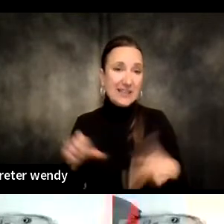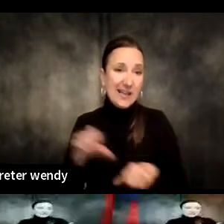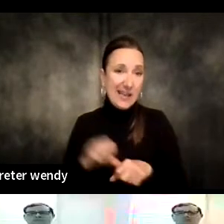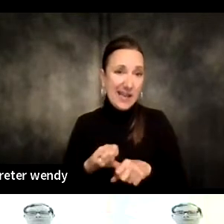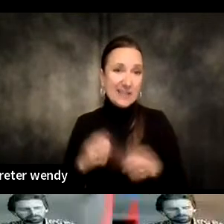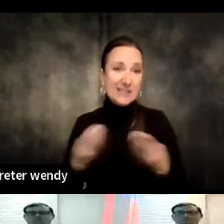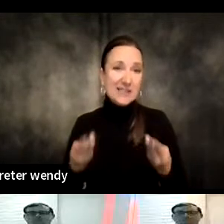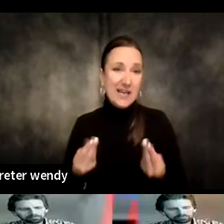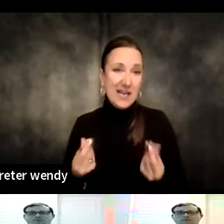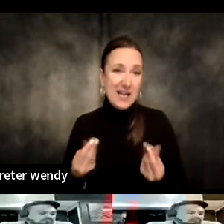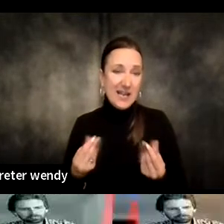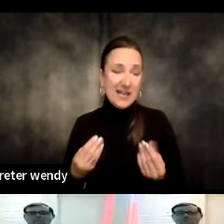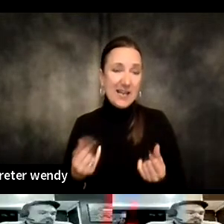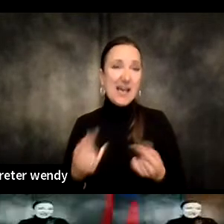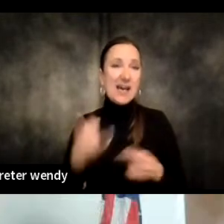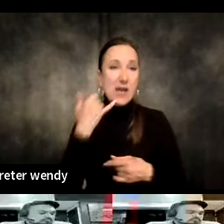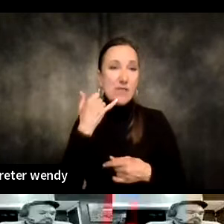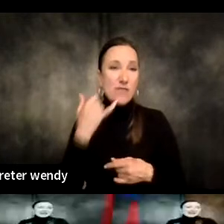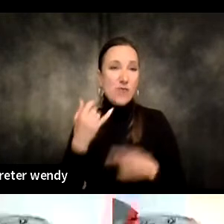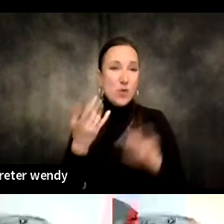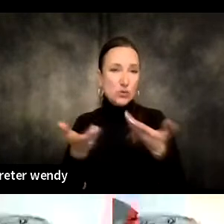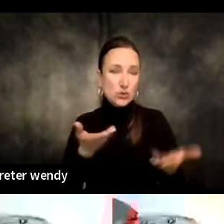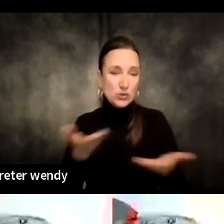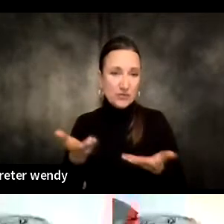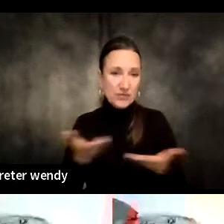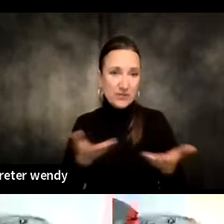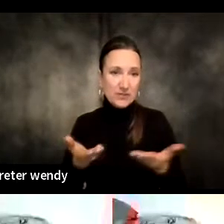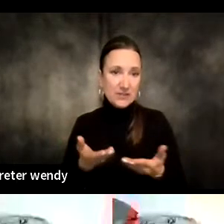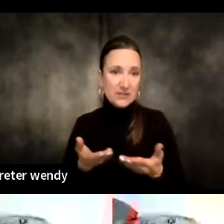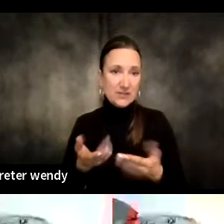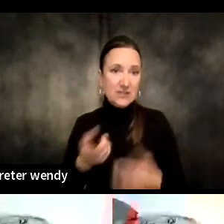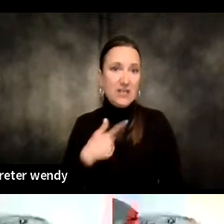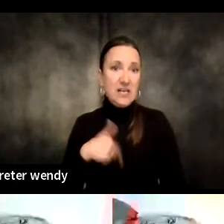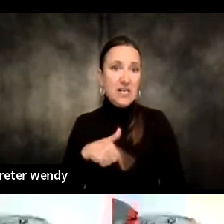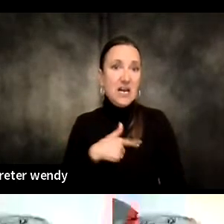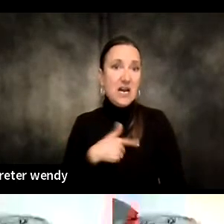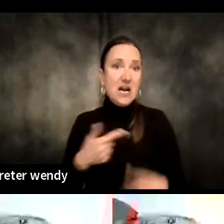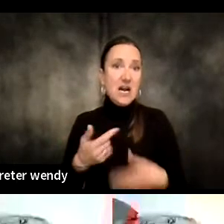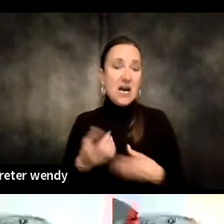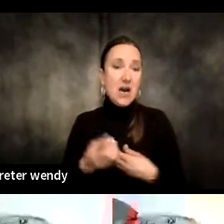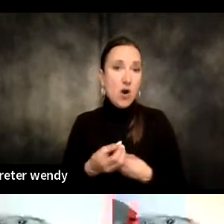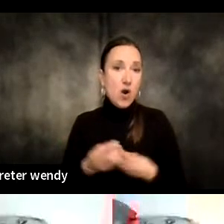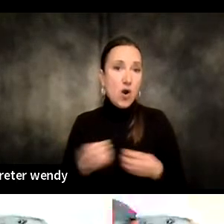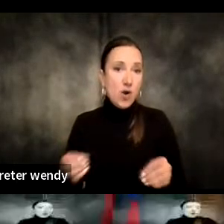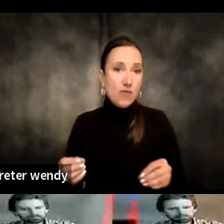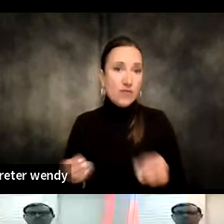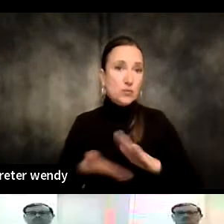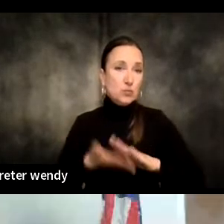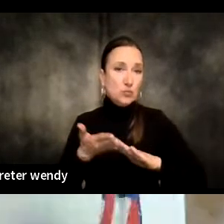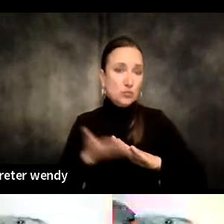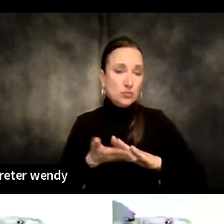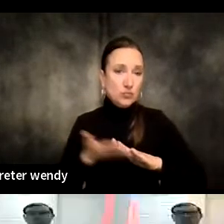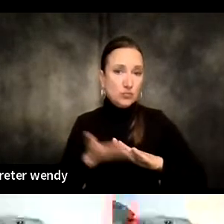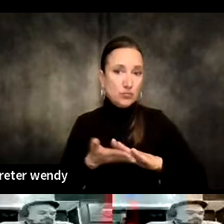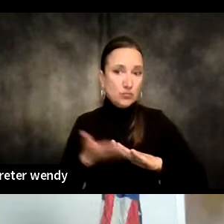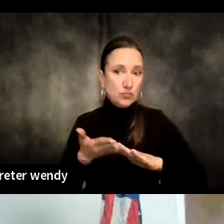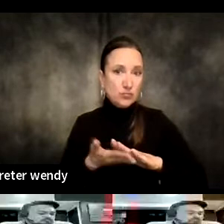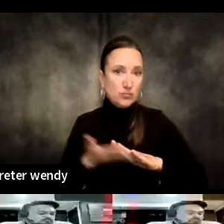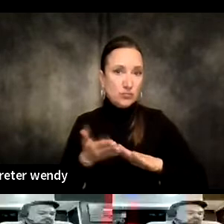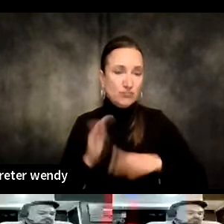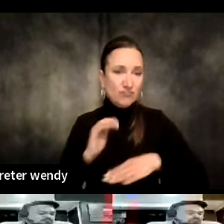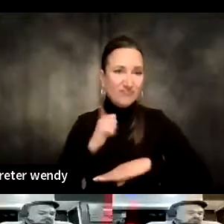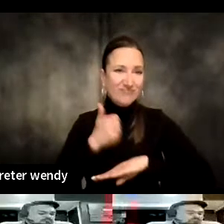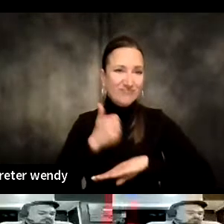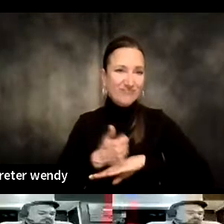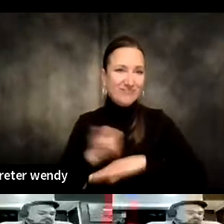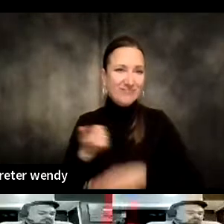and land telephone services. Our office has been in operation. It was established